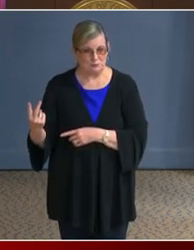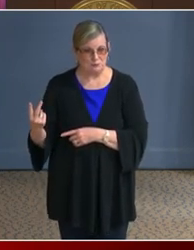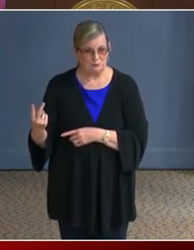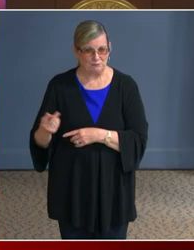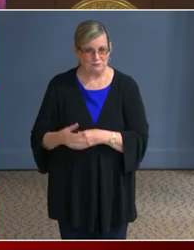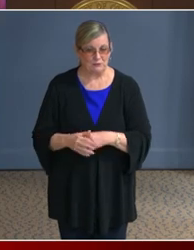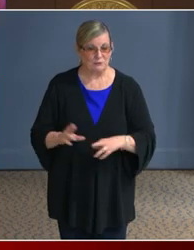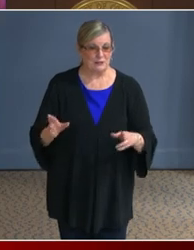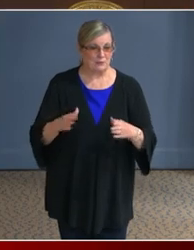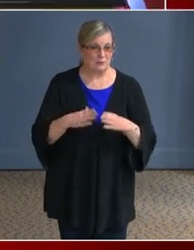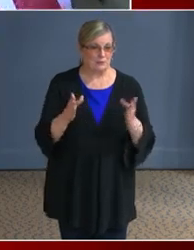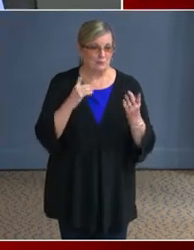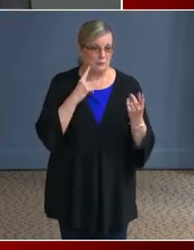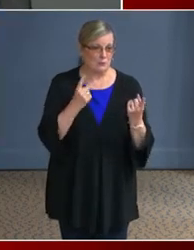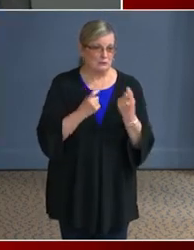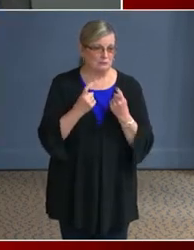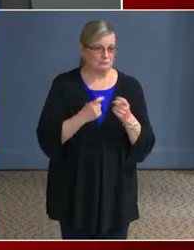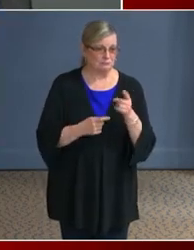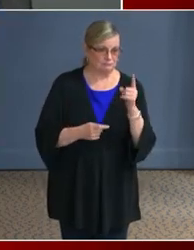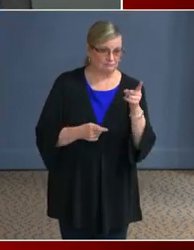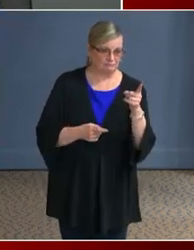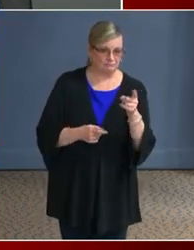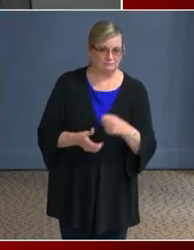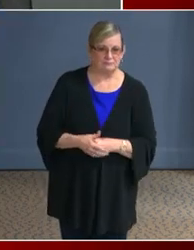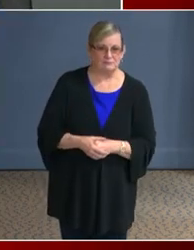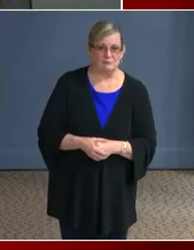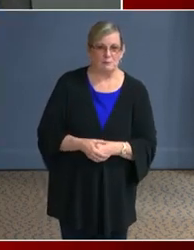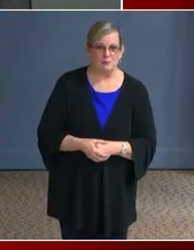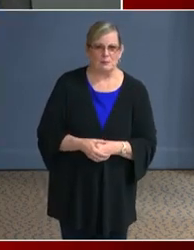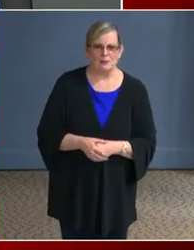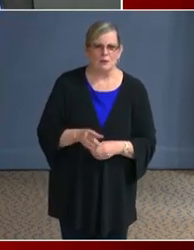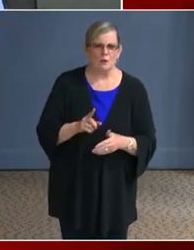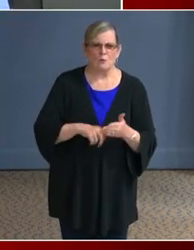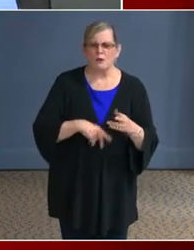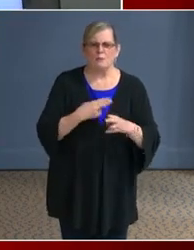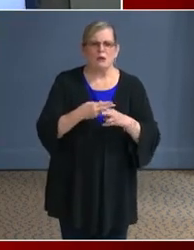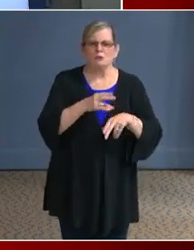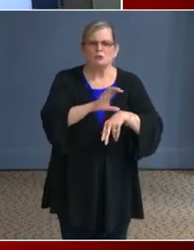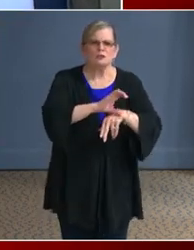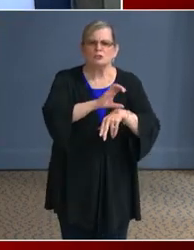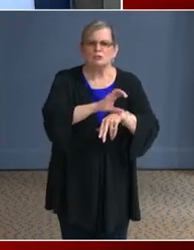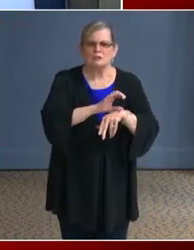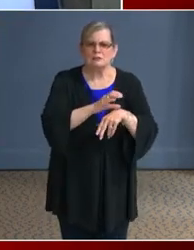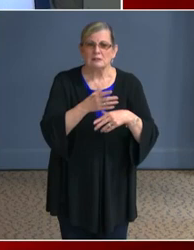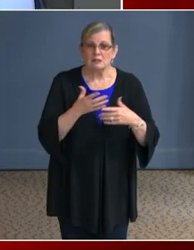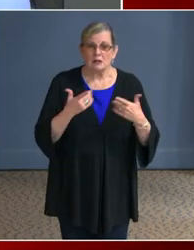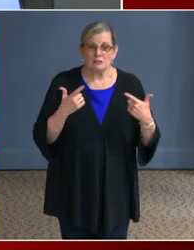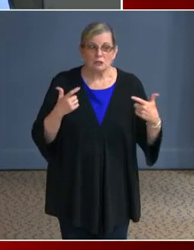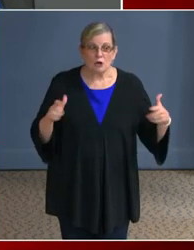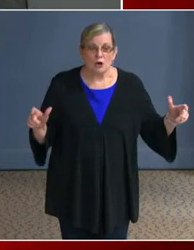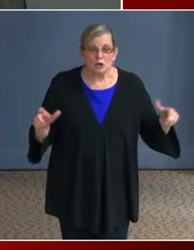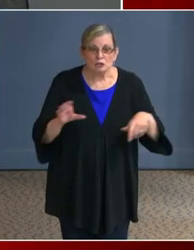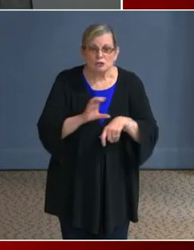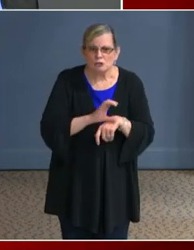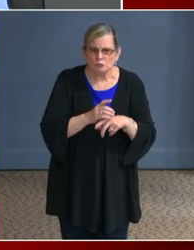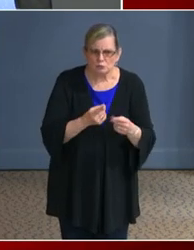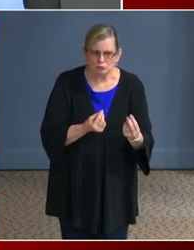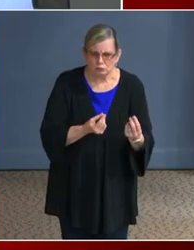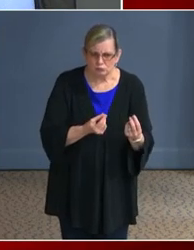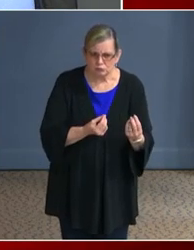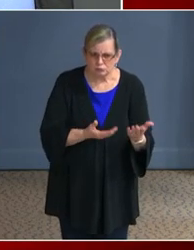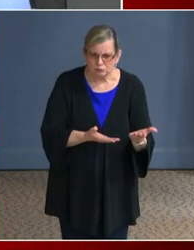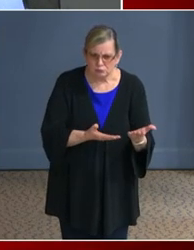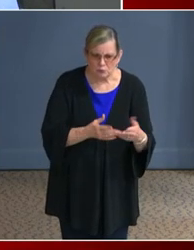Yes, sir. Mayor Bowser, what about churches, particularly churches with large congregations? What about